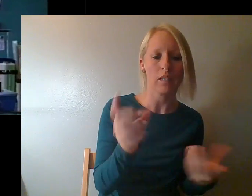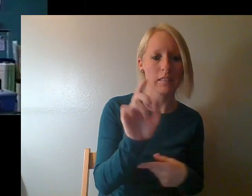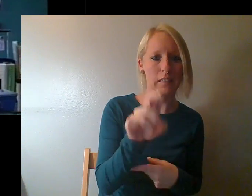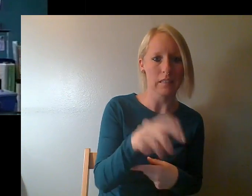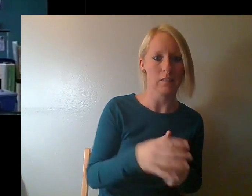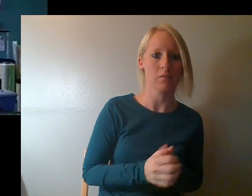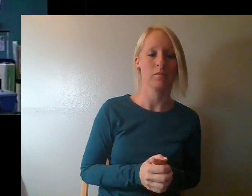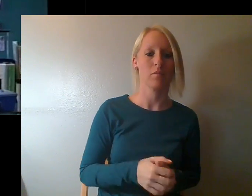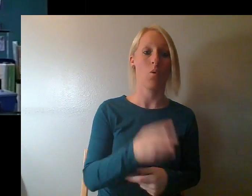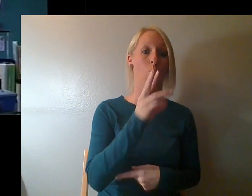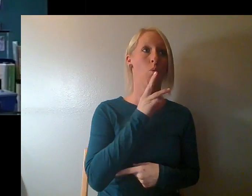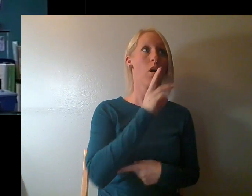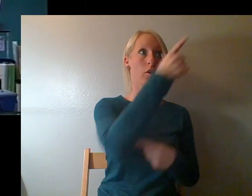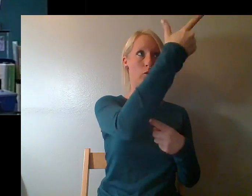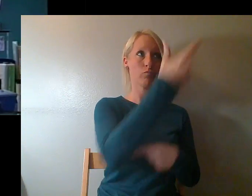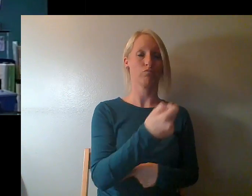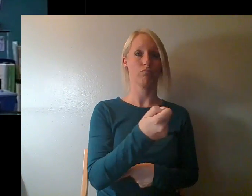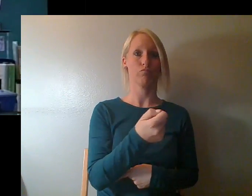Water, sunlight,